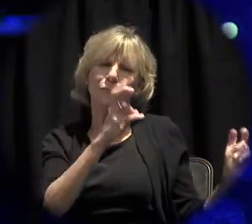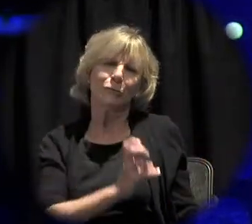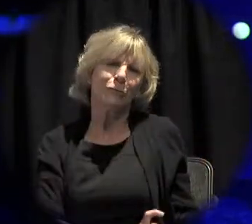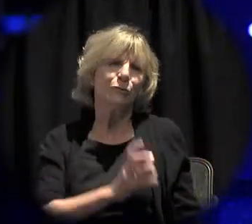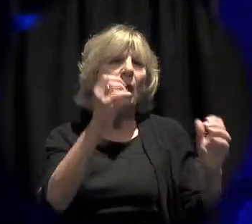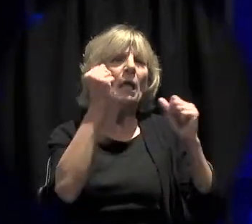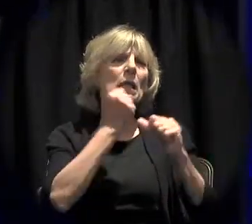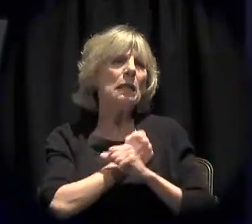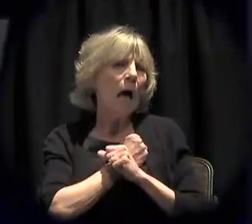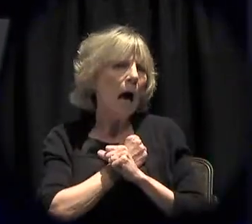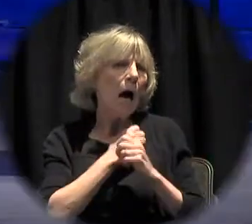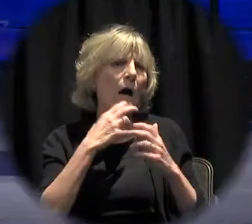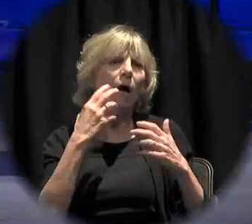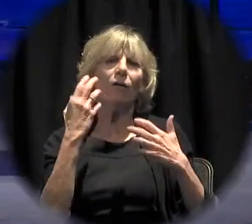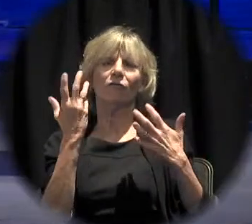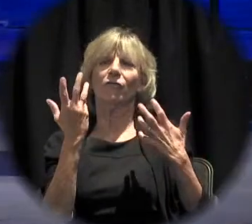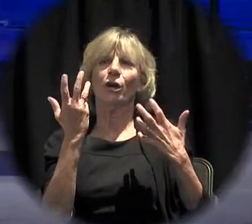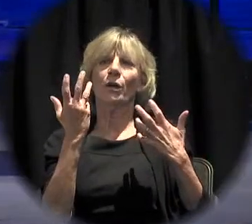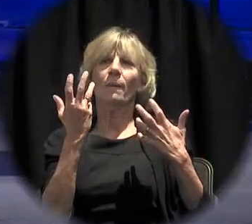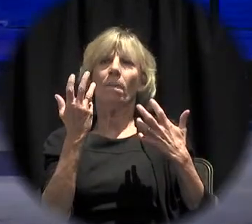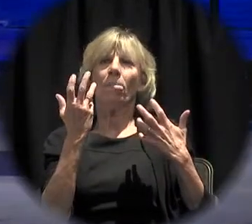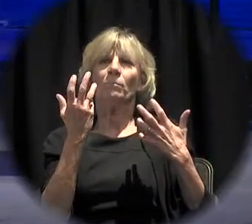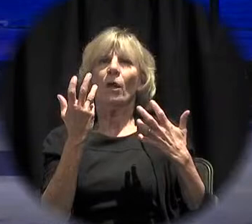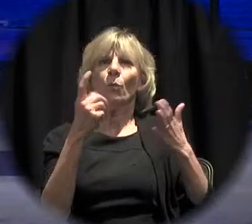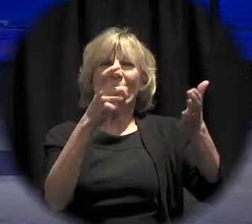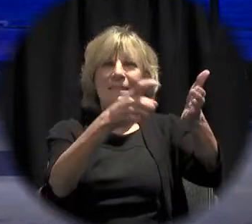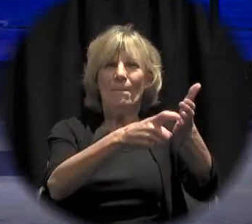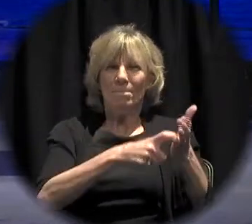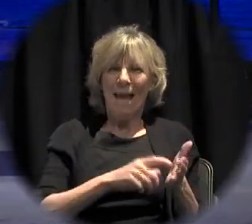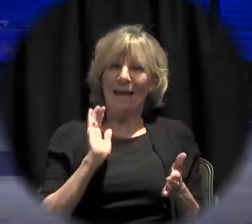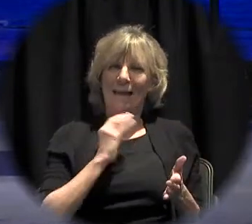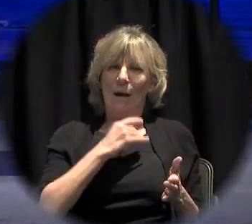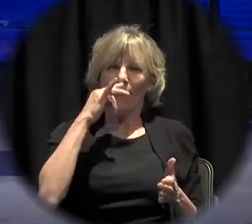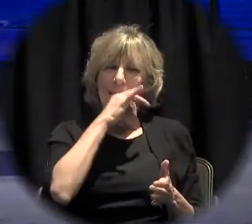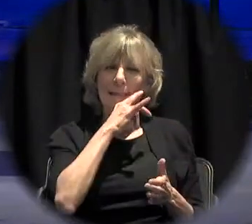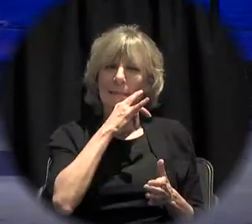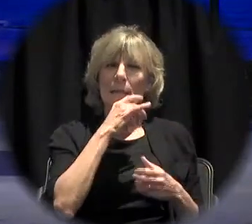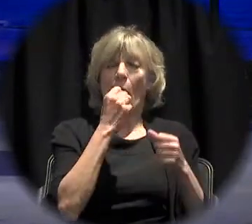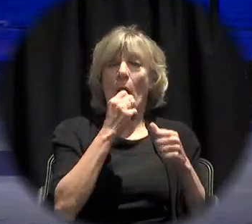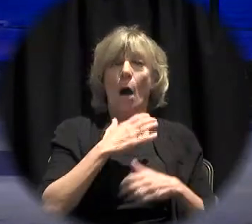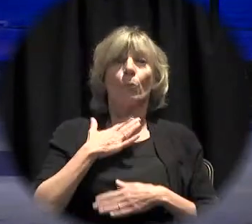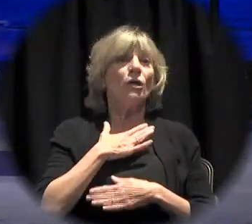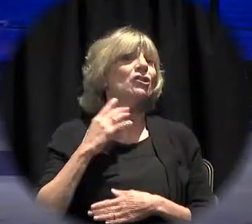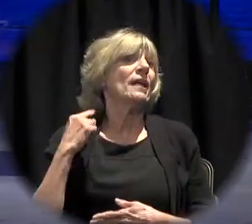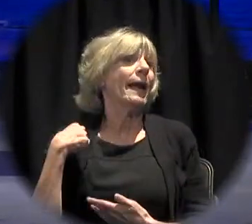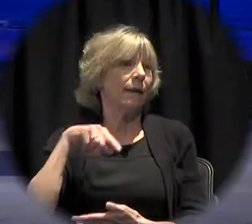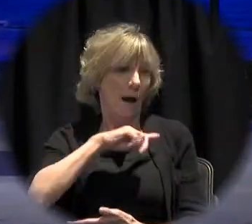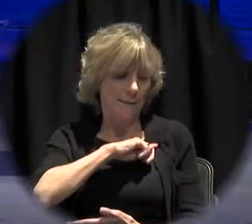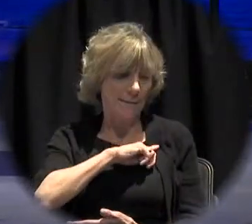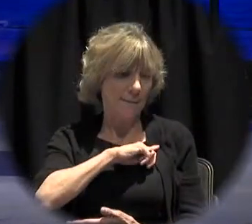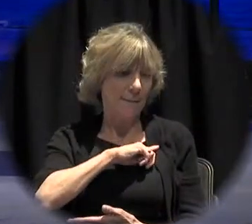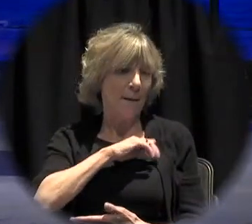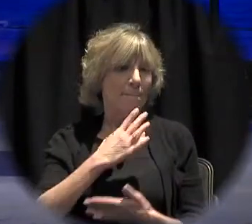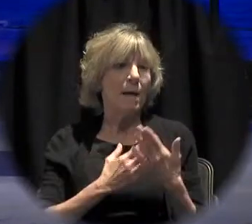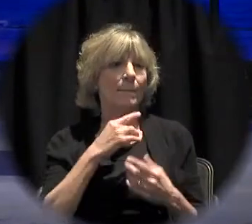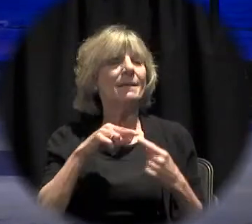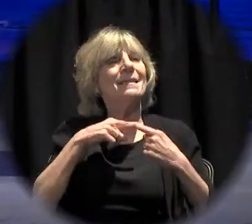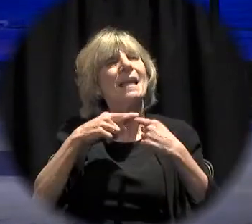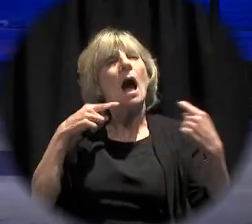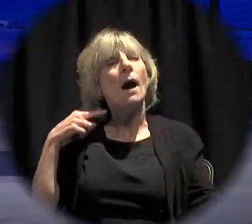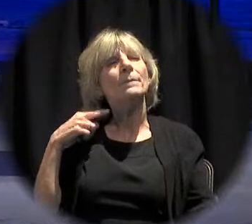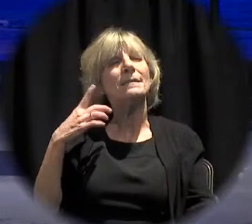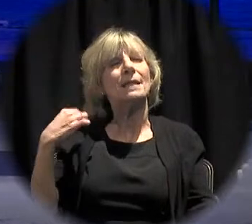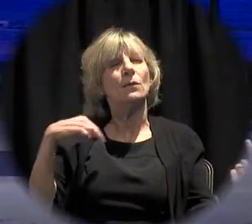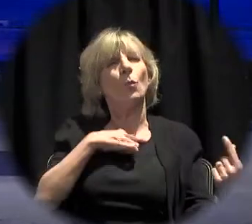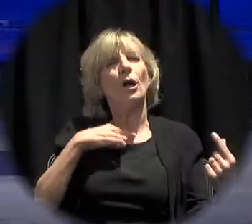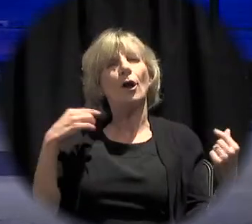appreciation, demanding our kids should appreciate what we do for them, and when we don't, we get a little ticked. Or maybe it's the opposite. We're afraid to lose their love, and so it's hard